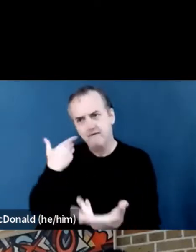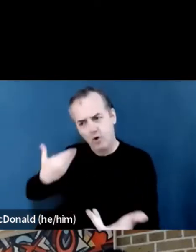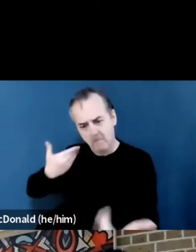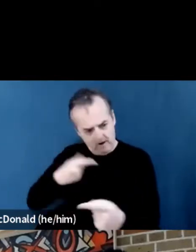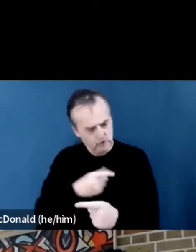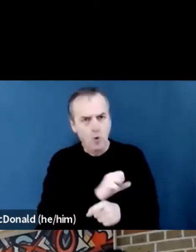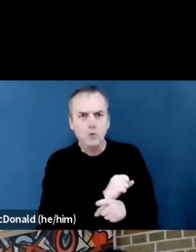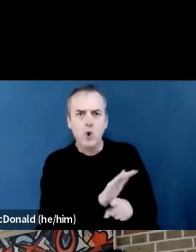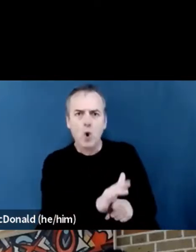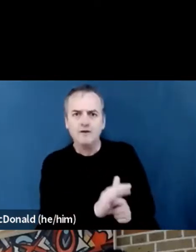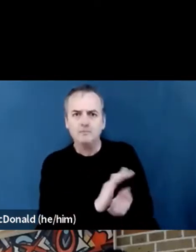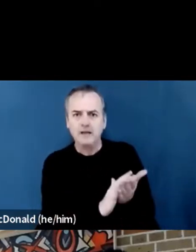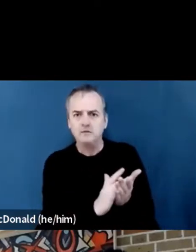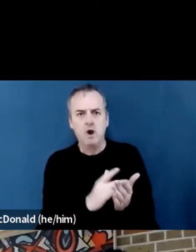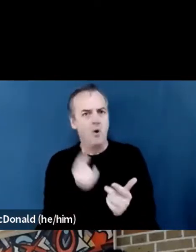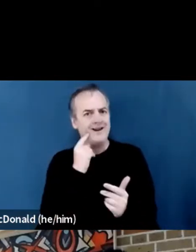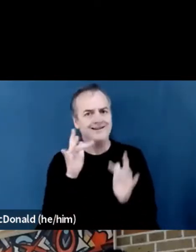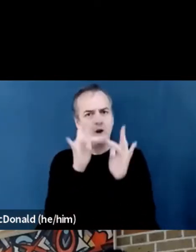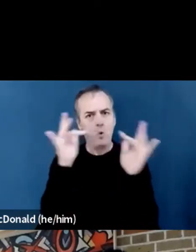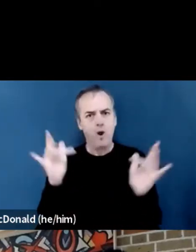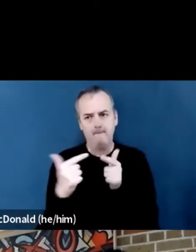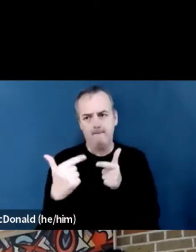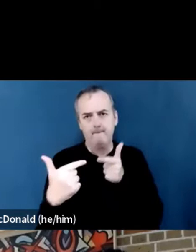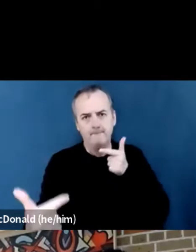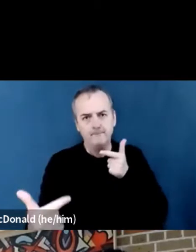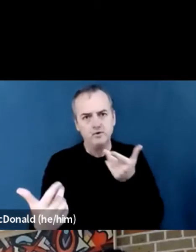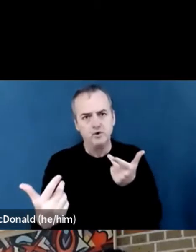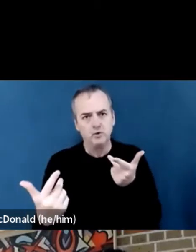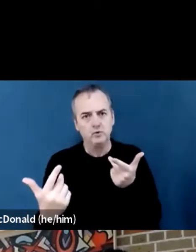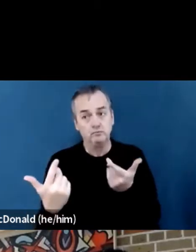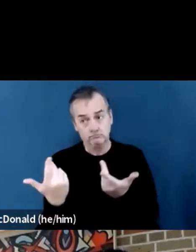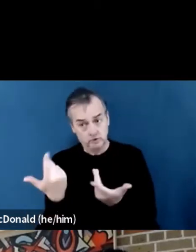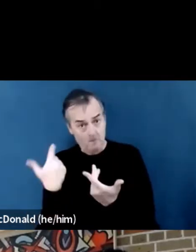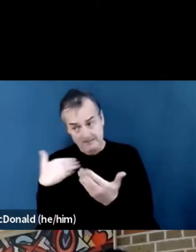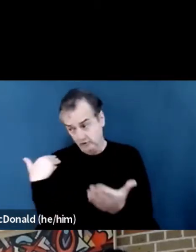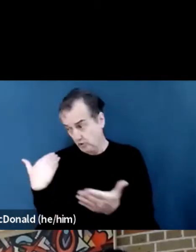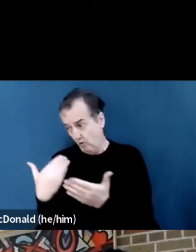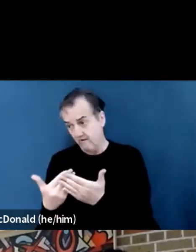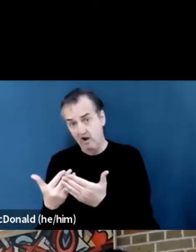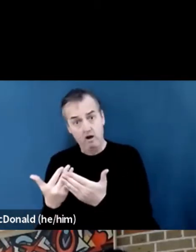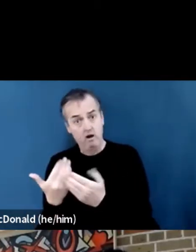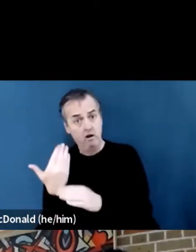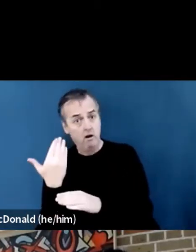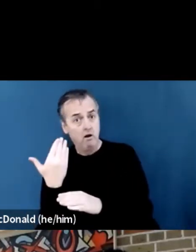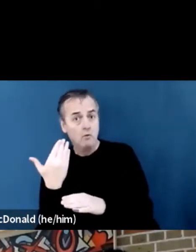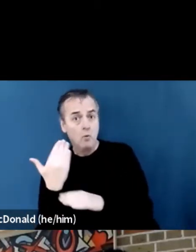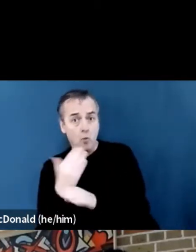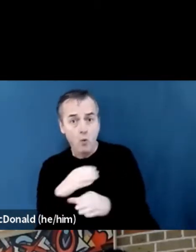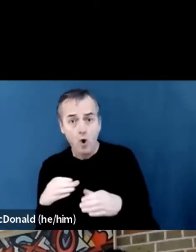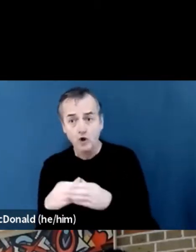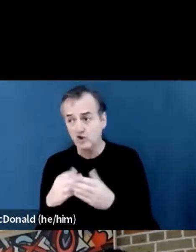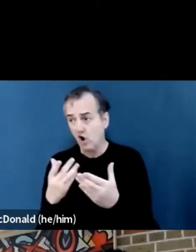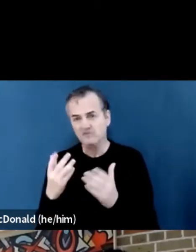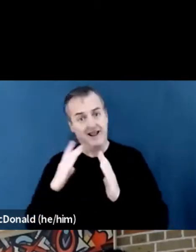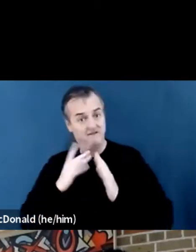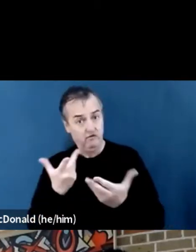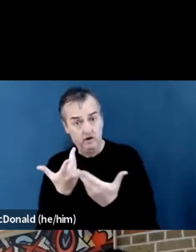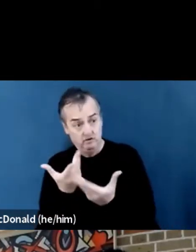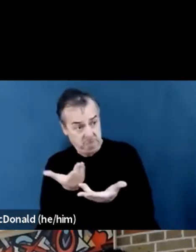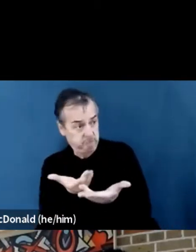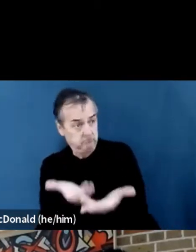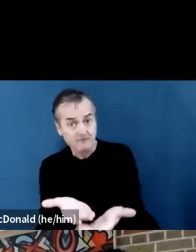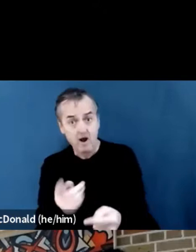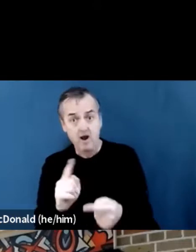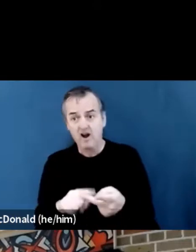launched free masterclasses and pen pal scheme, which is kind of an exchange scheme. So there's lots of opportunities